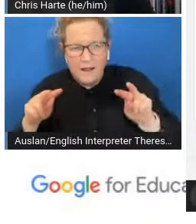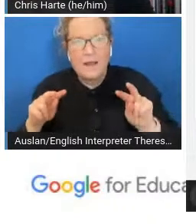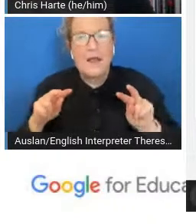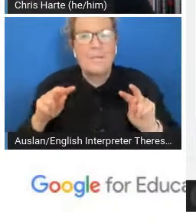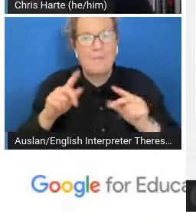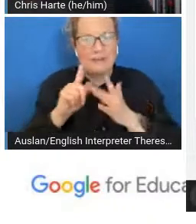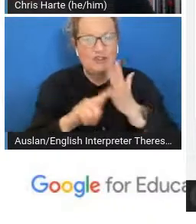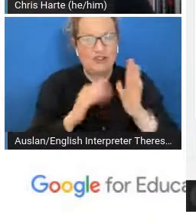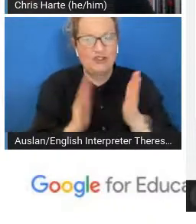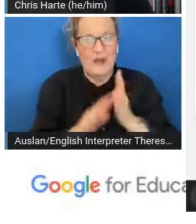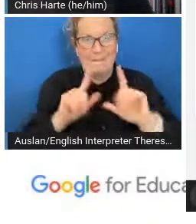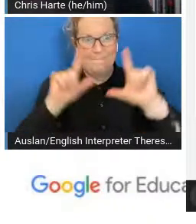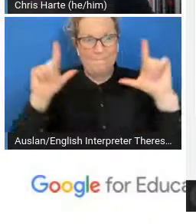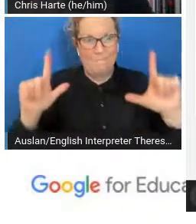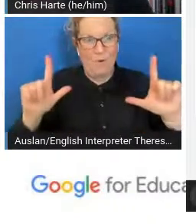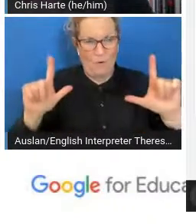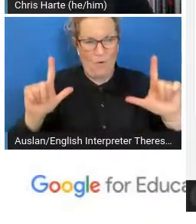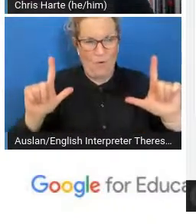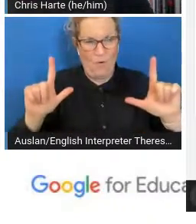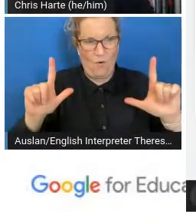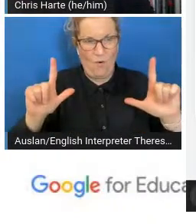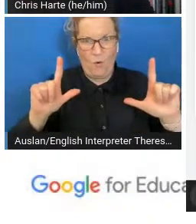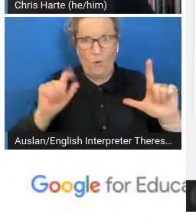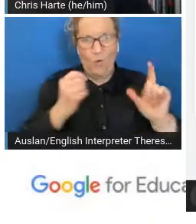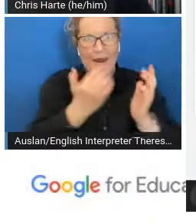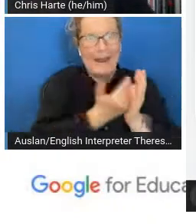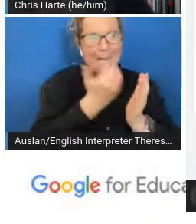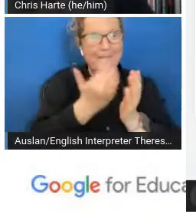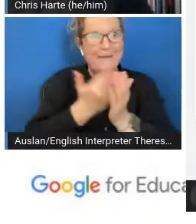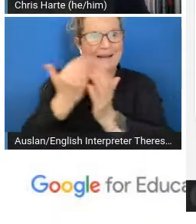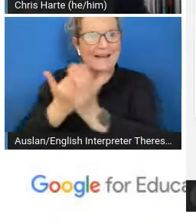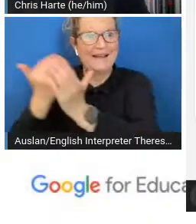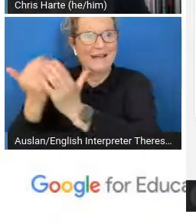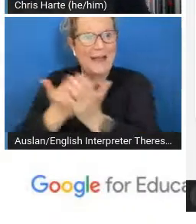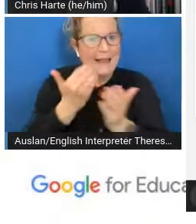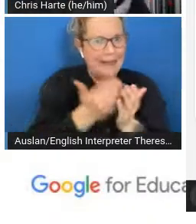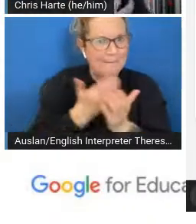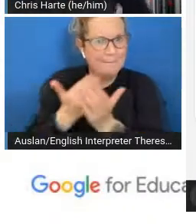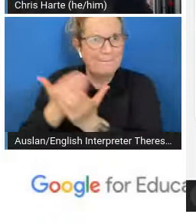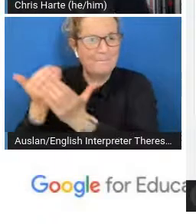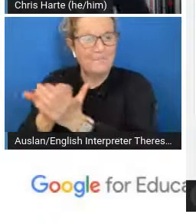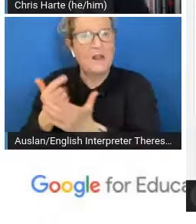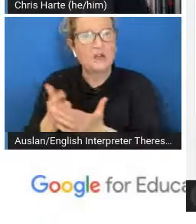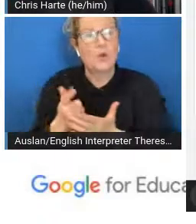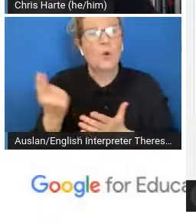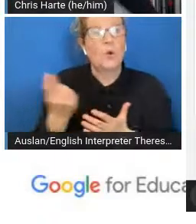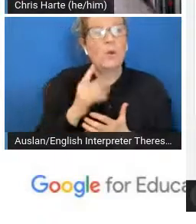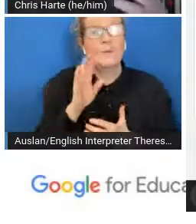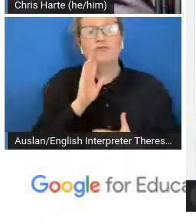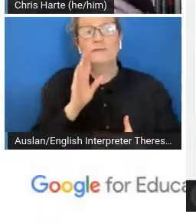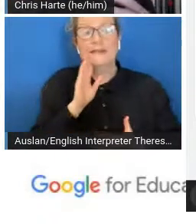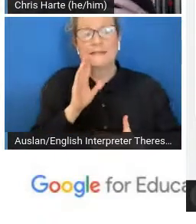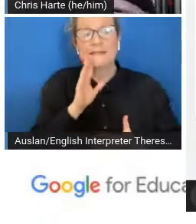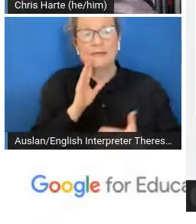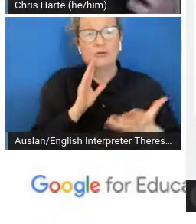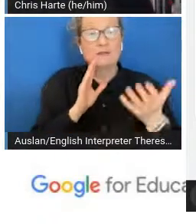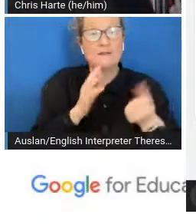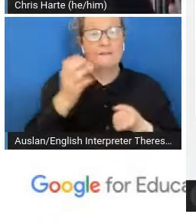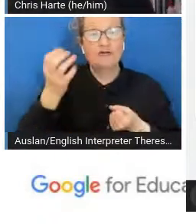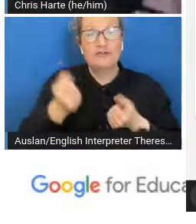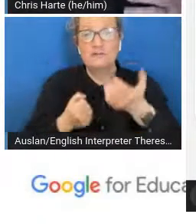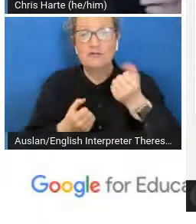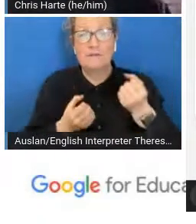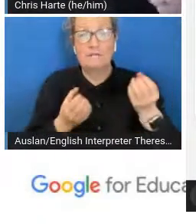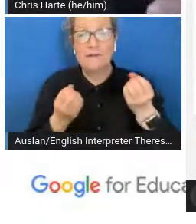is that we actually keep a record of that. So as the user getting the feedback or the critique, I'm able to look at that and go,